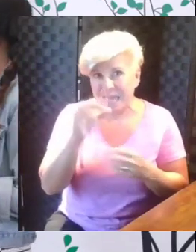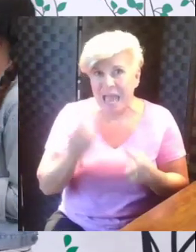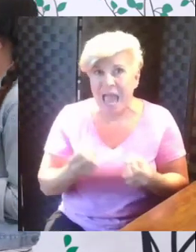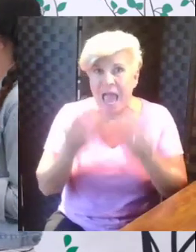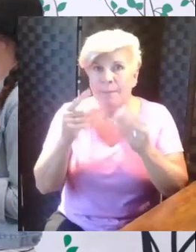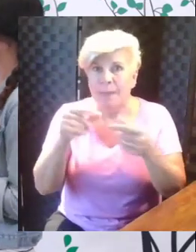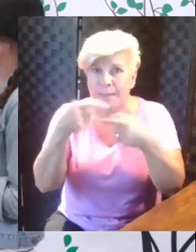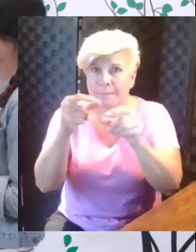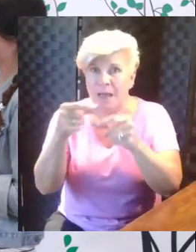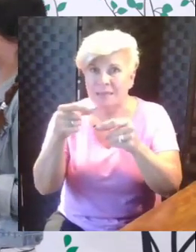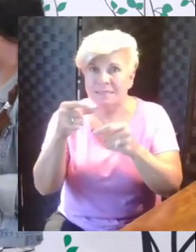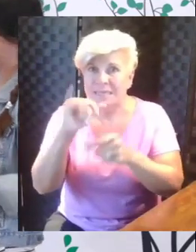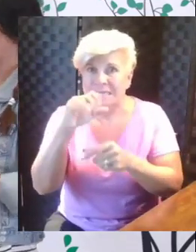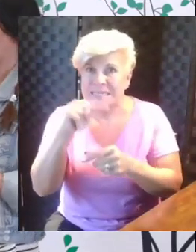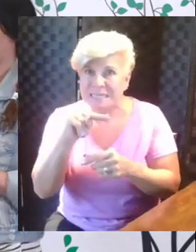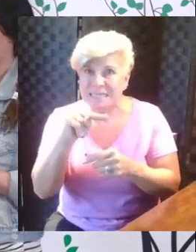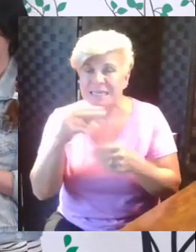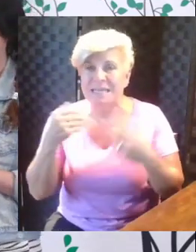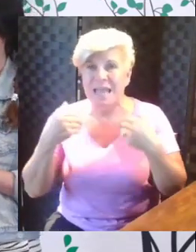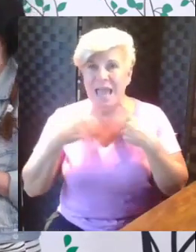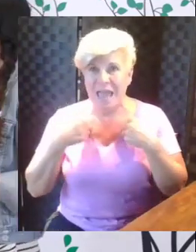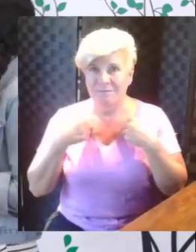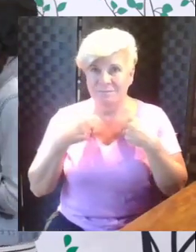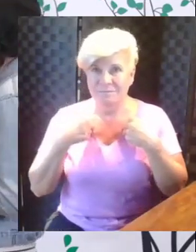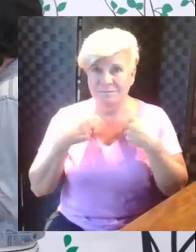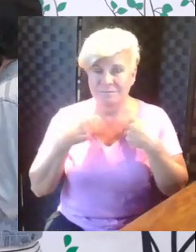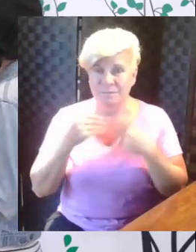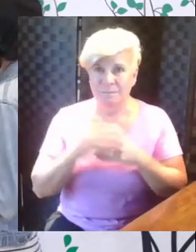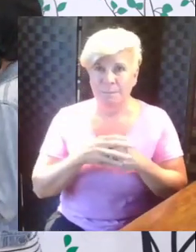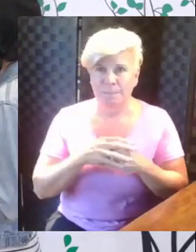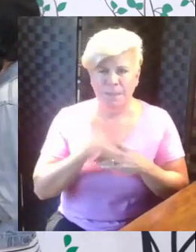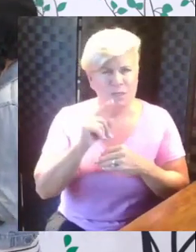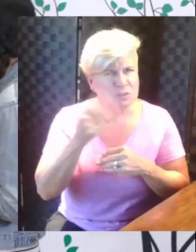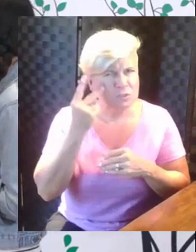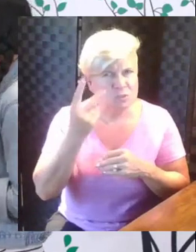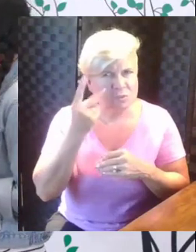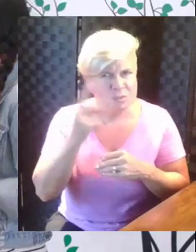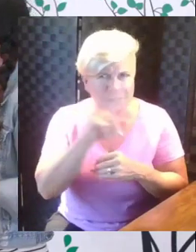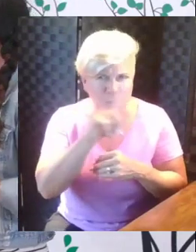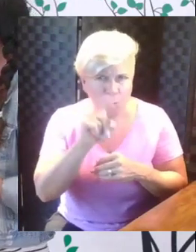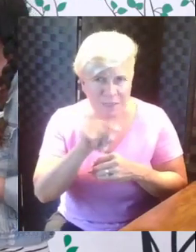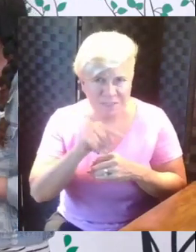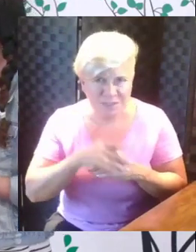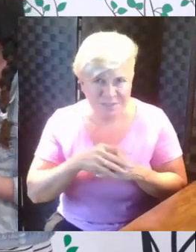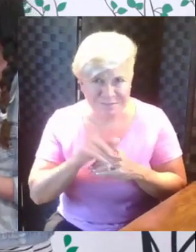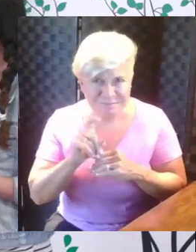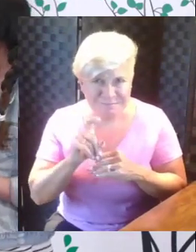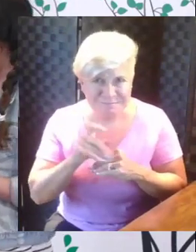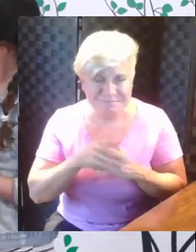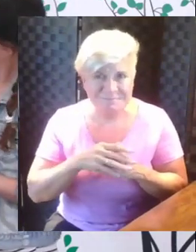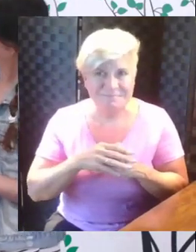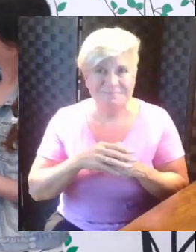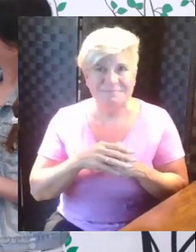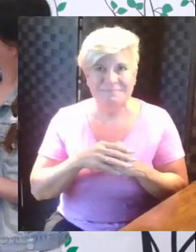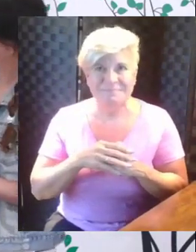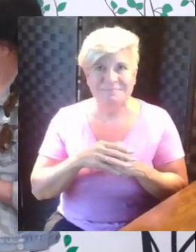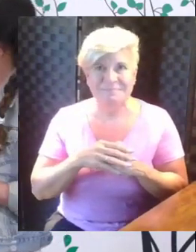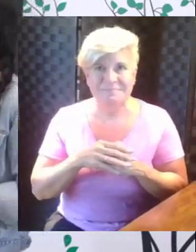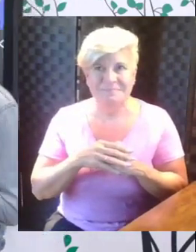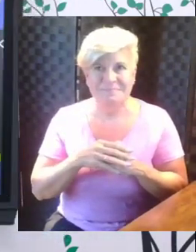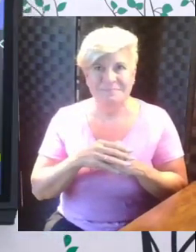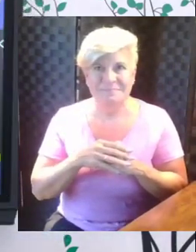many blocks does Ian's tower have? Do you see that question in there?